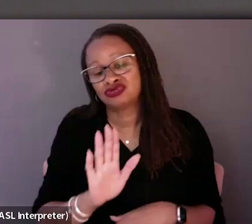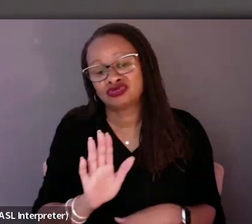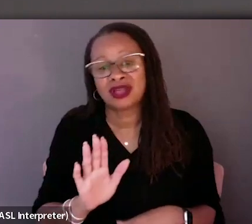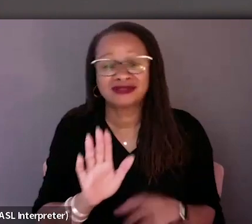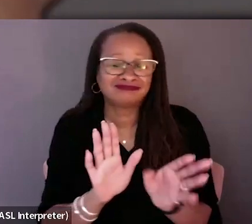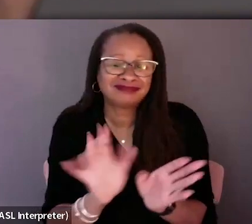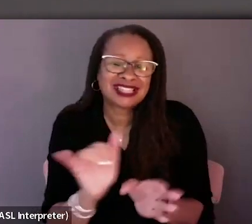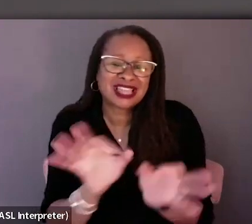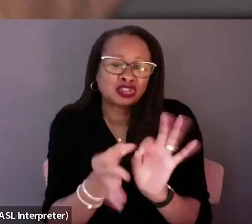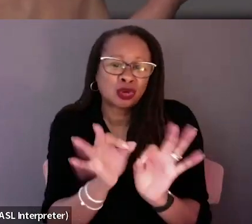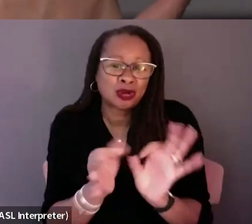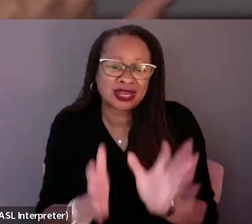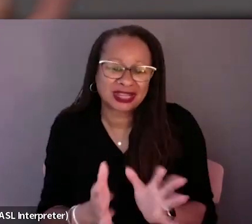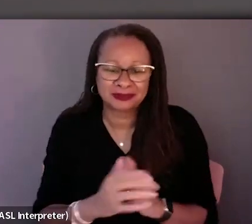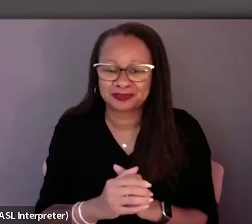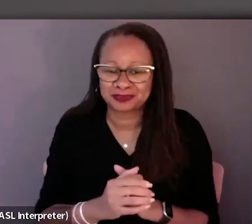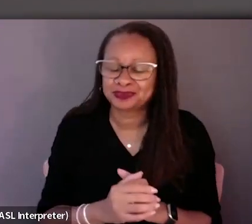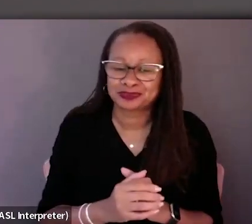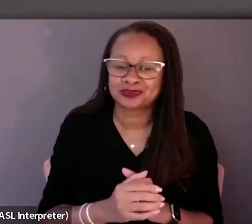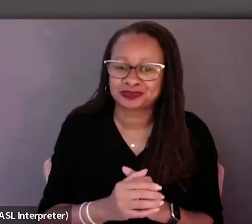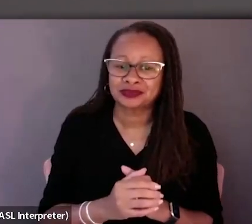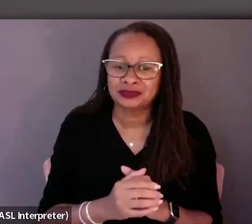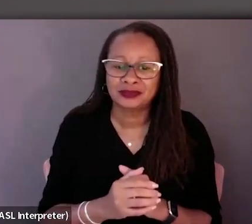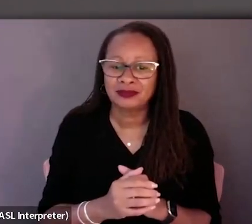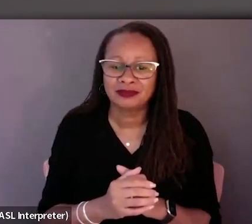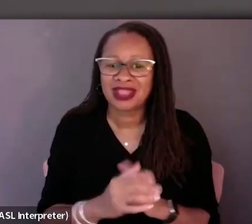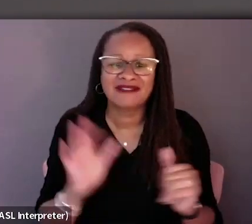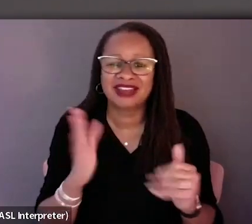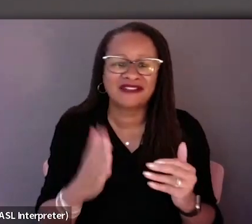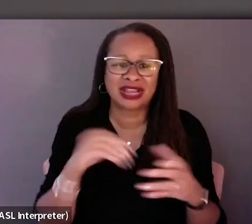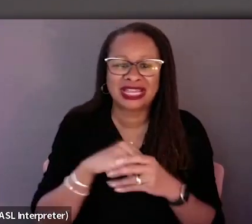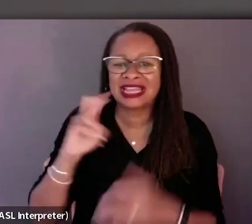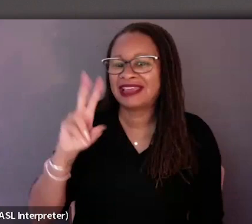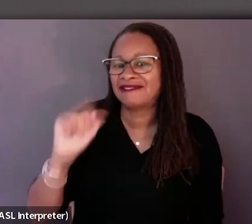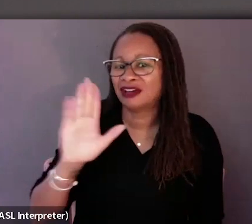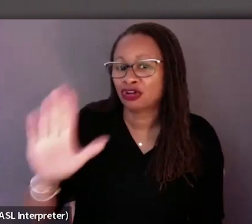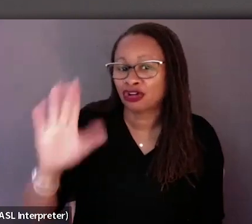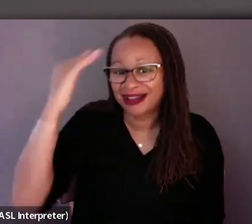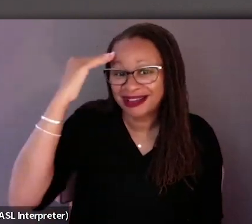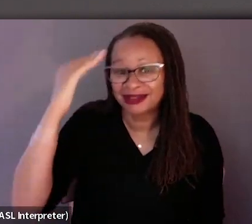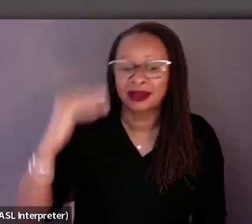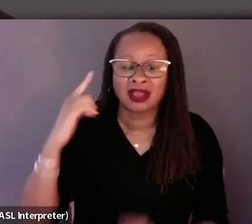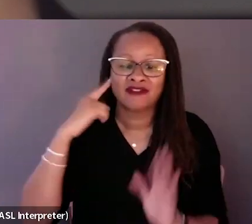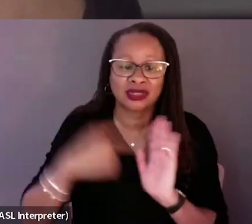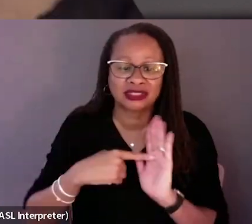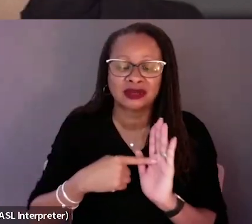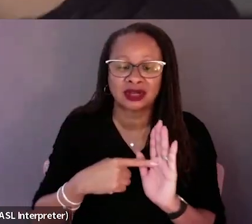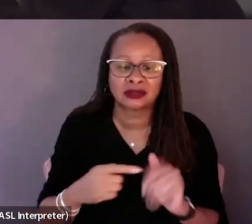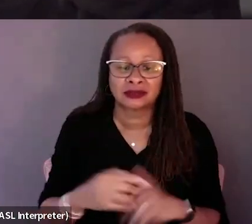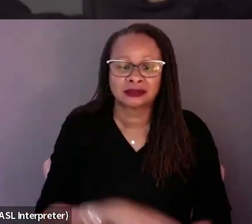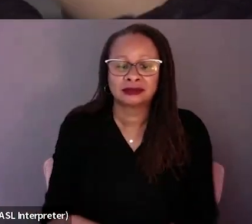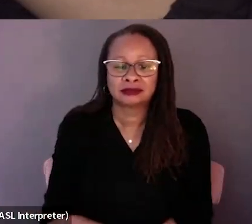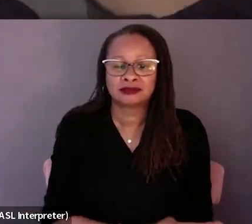interpreting. I never been in Eva's head, for example, when like over her head, like